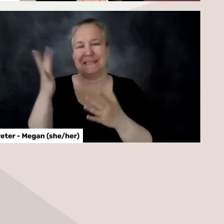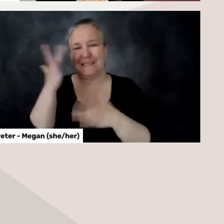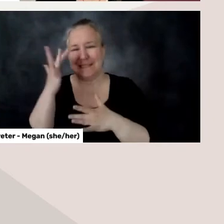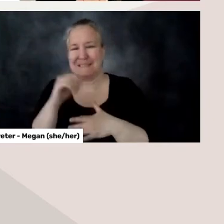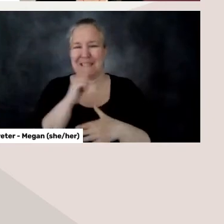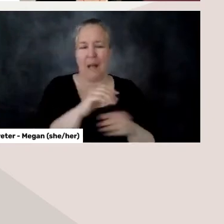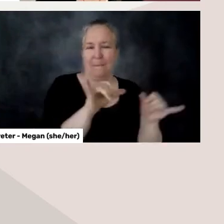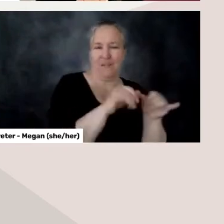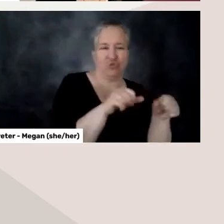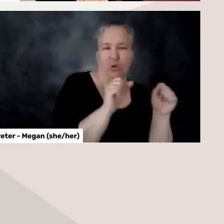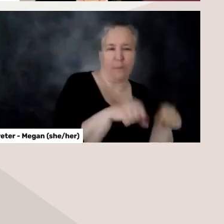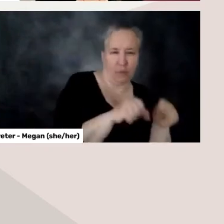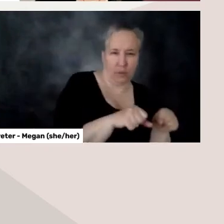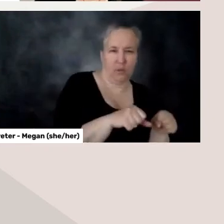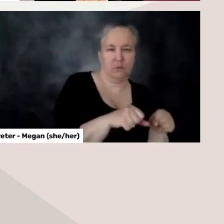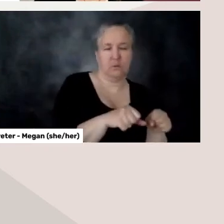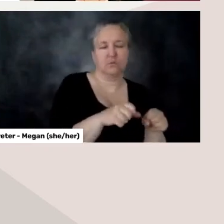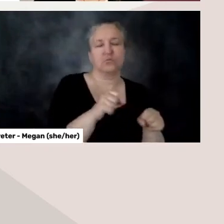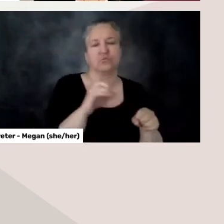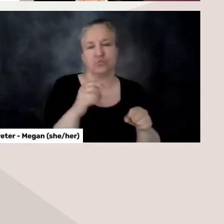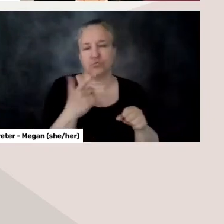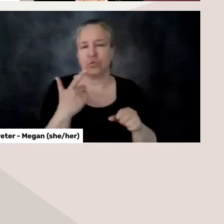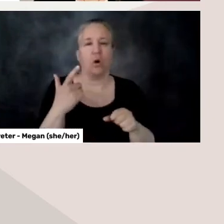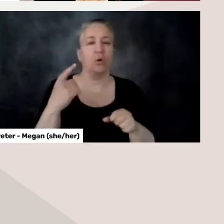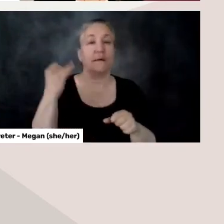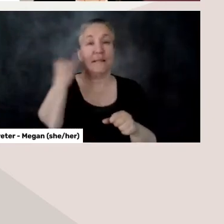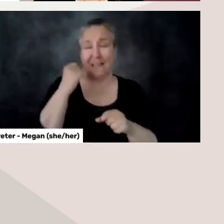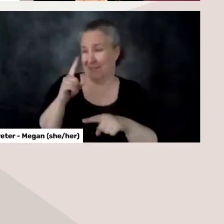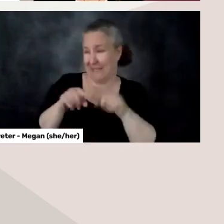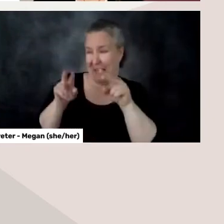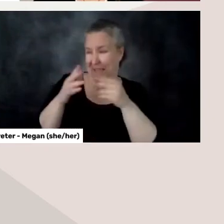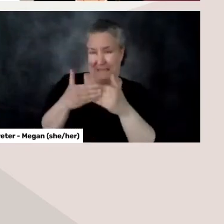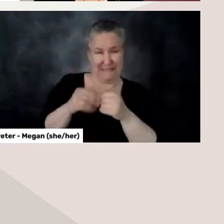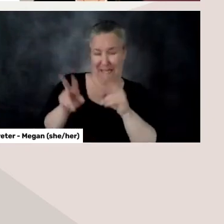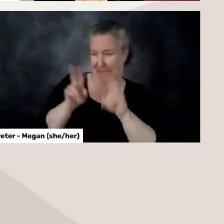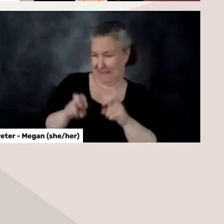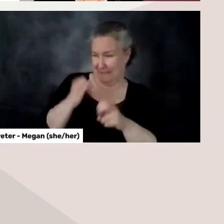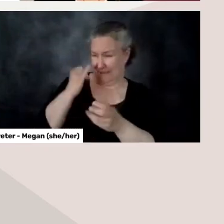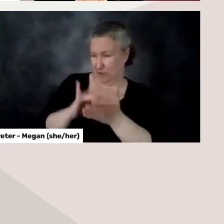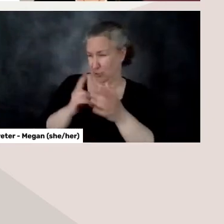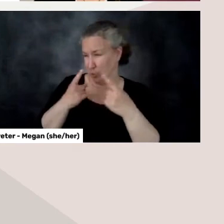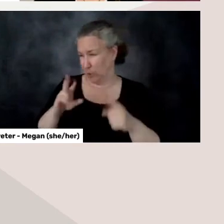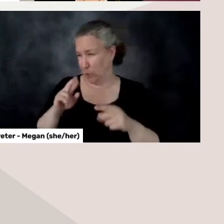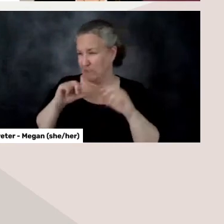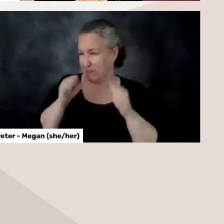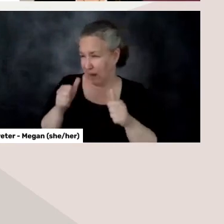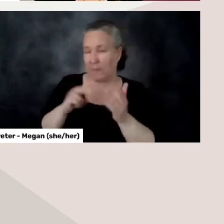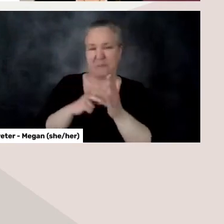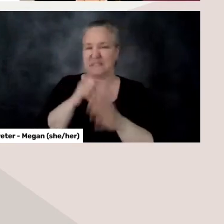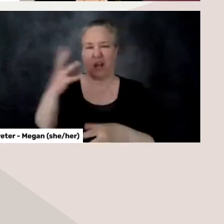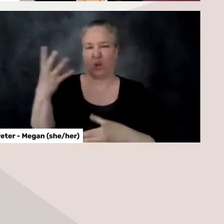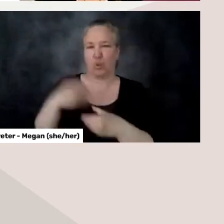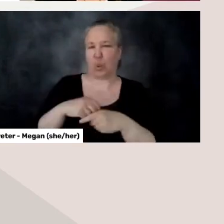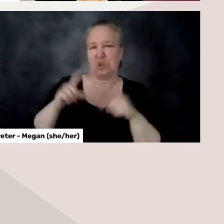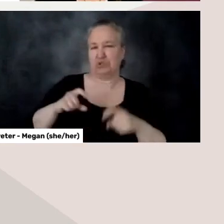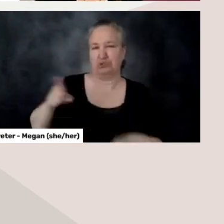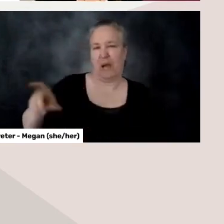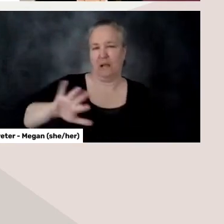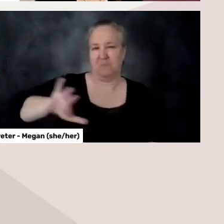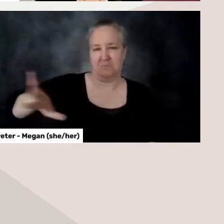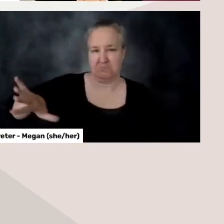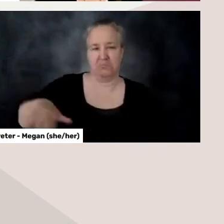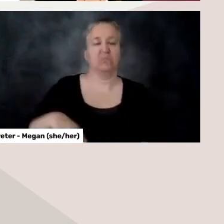will exclude those patients because they can't really assess very easily if the drug is working or not. Then we look